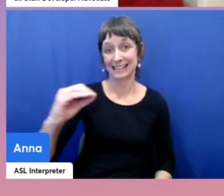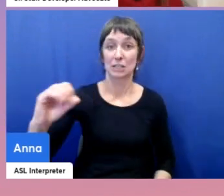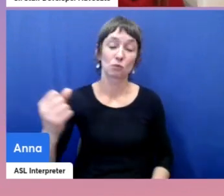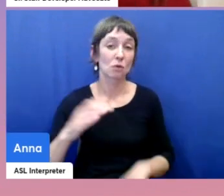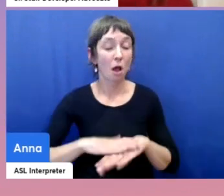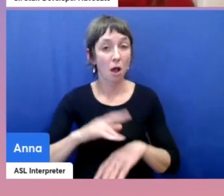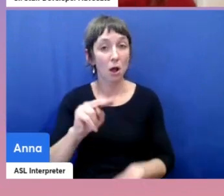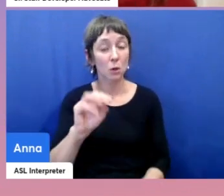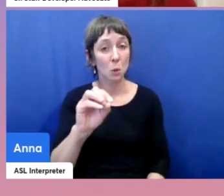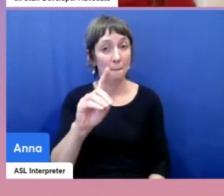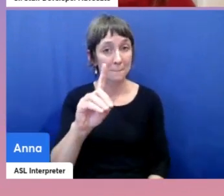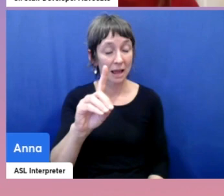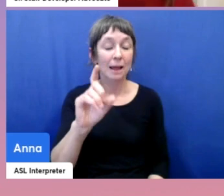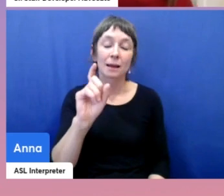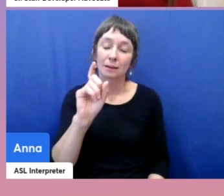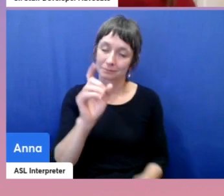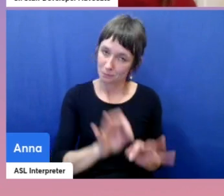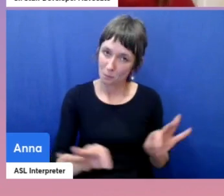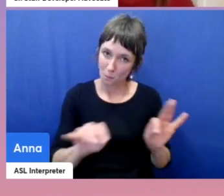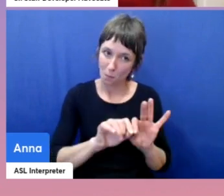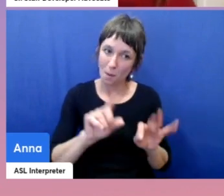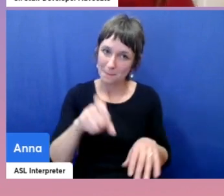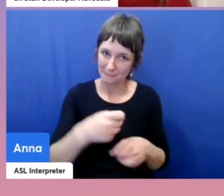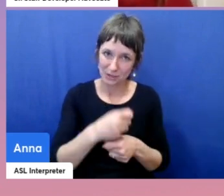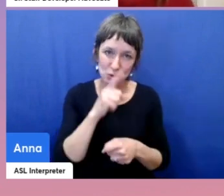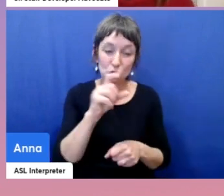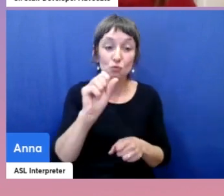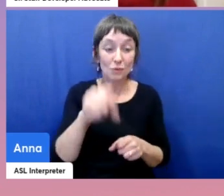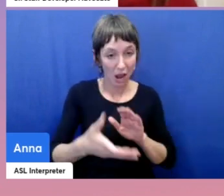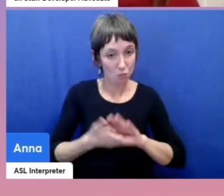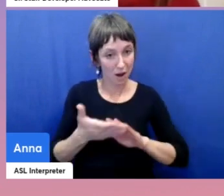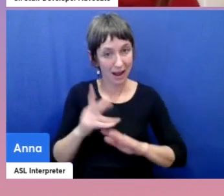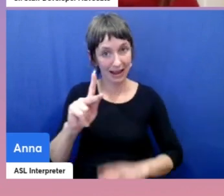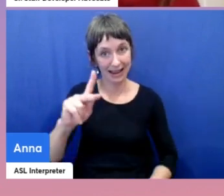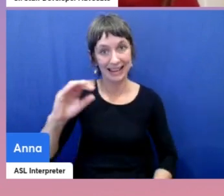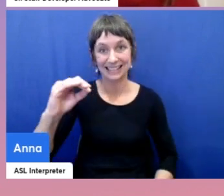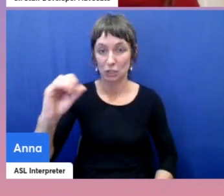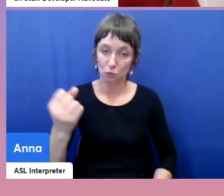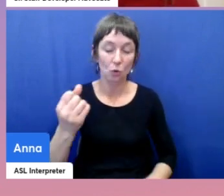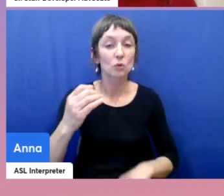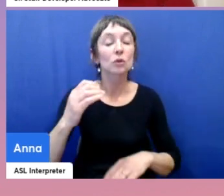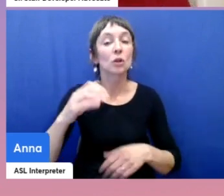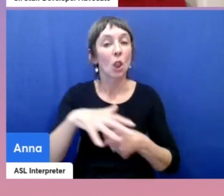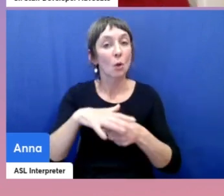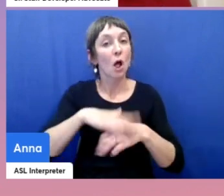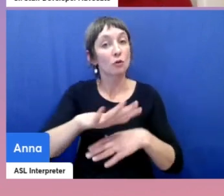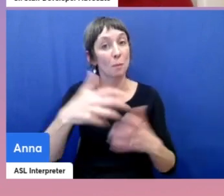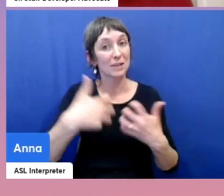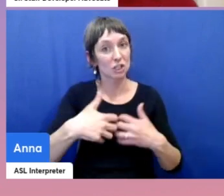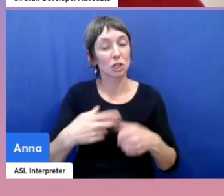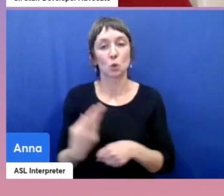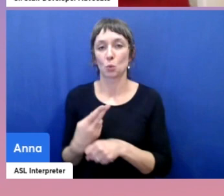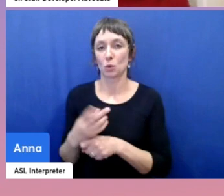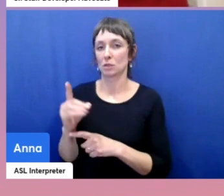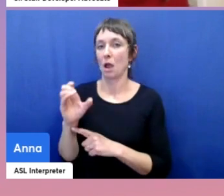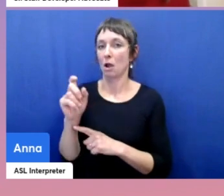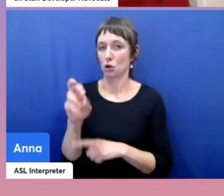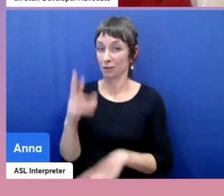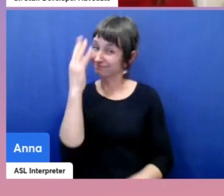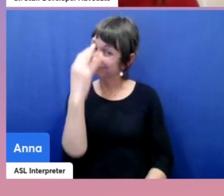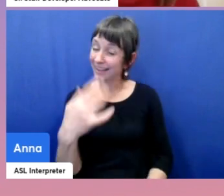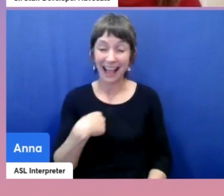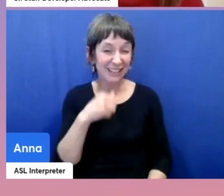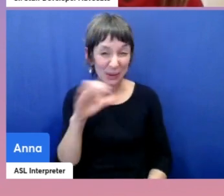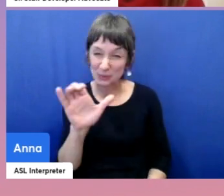it's important to make sure that you can run K0s locally on your machine using Docker. Disclaimer, I did not do that. I